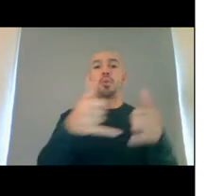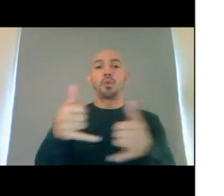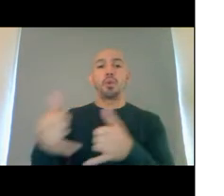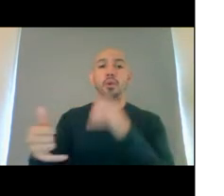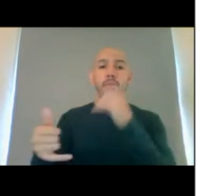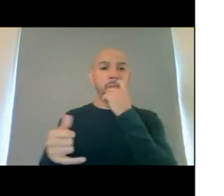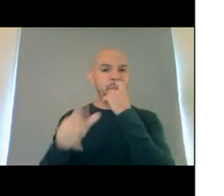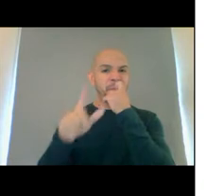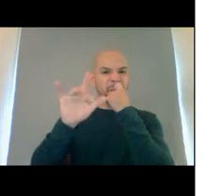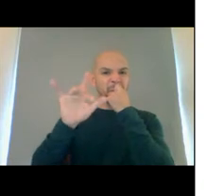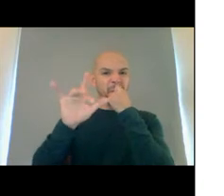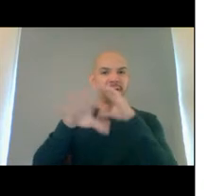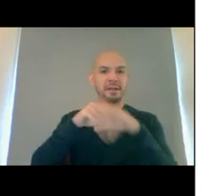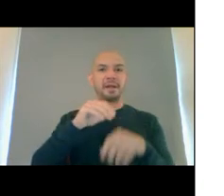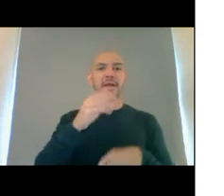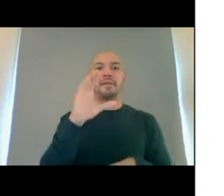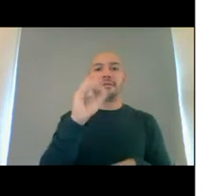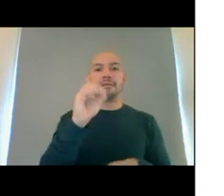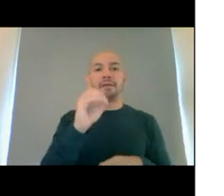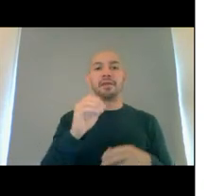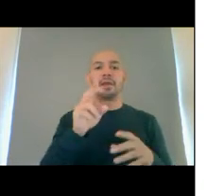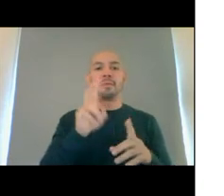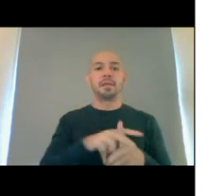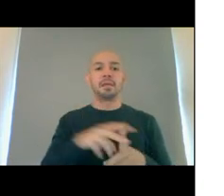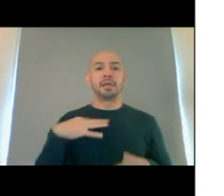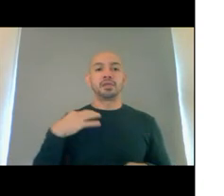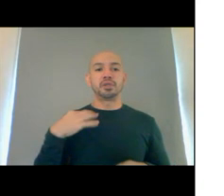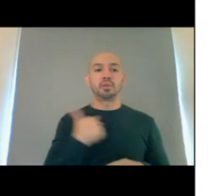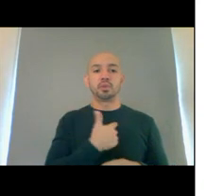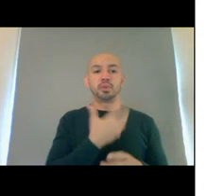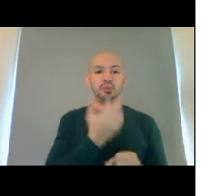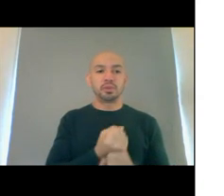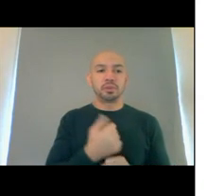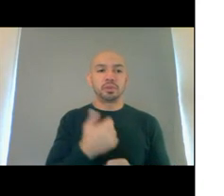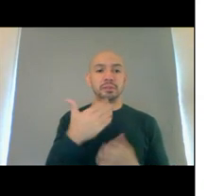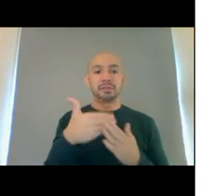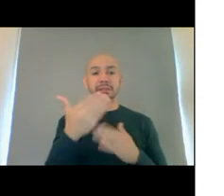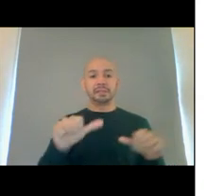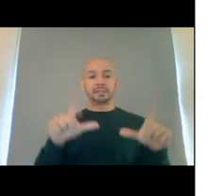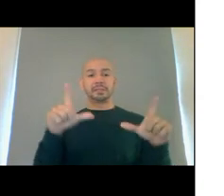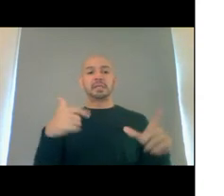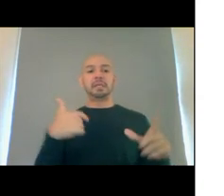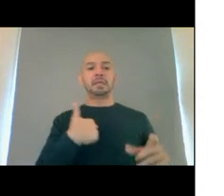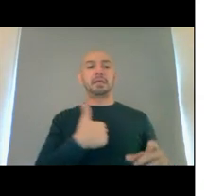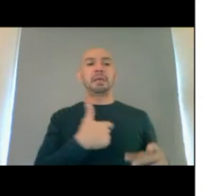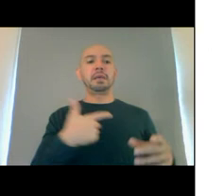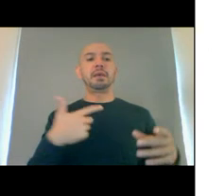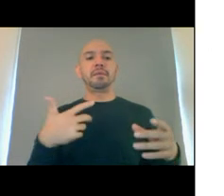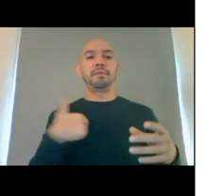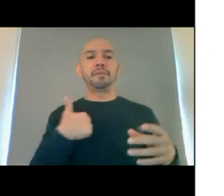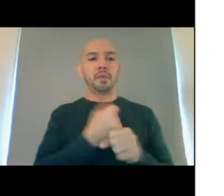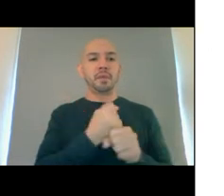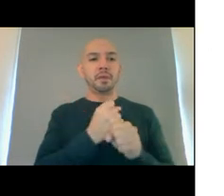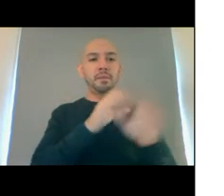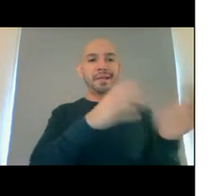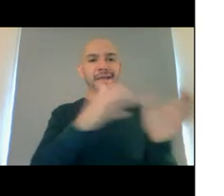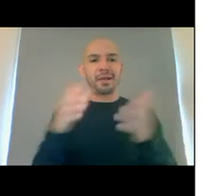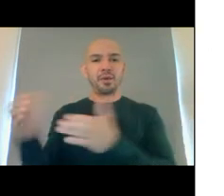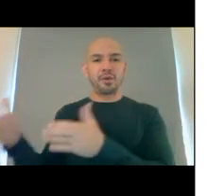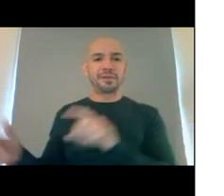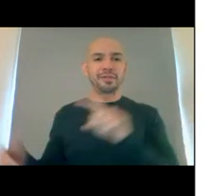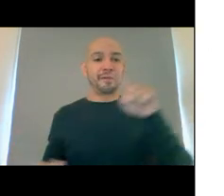applications we received so if you go on to the next slide i've uh categorized these in three categories um first we